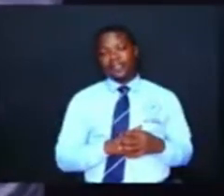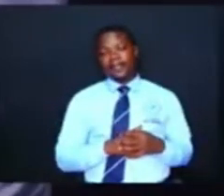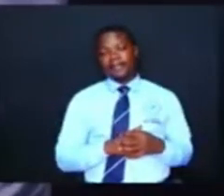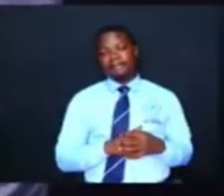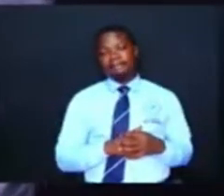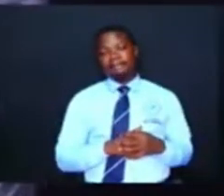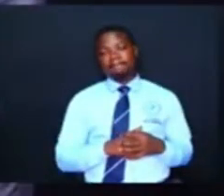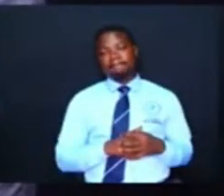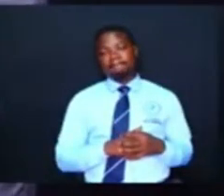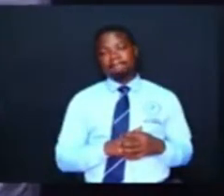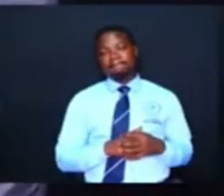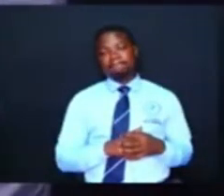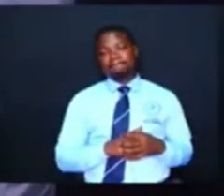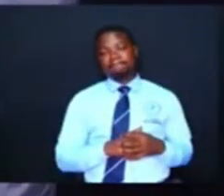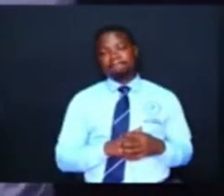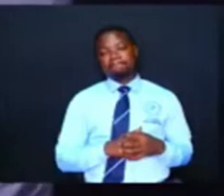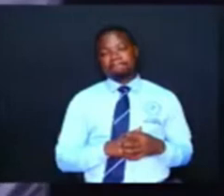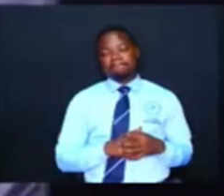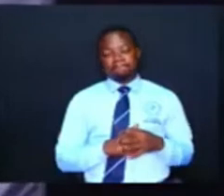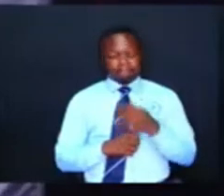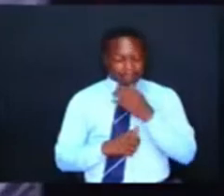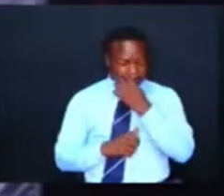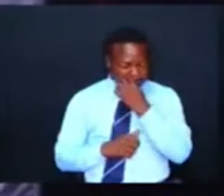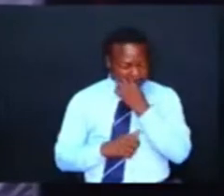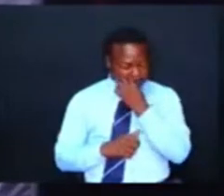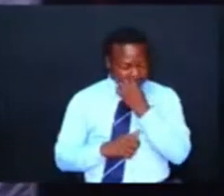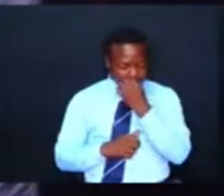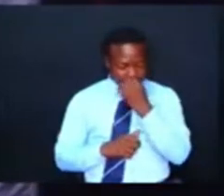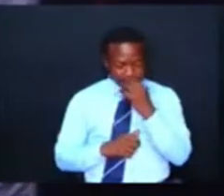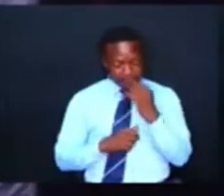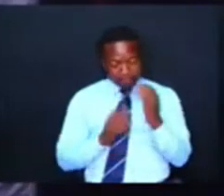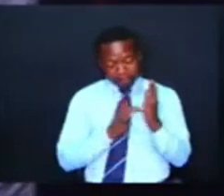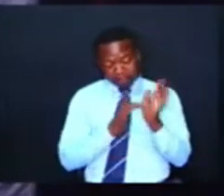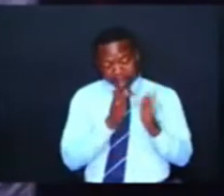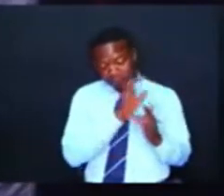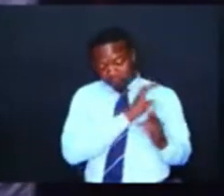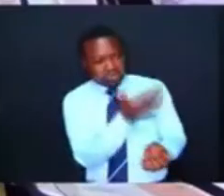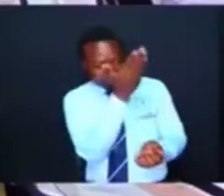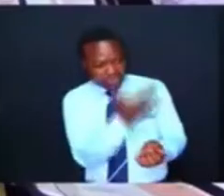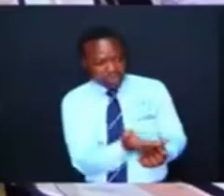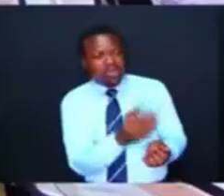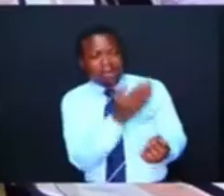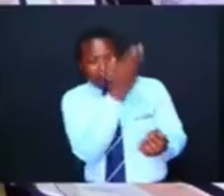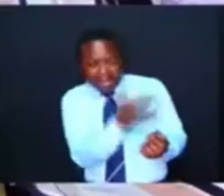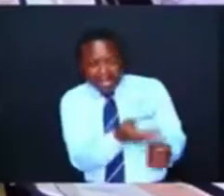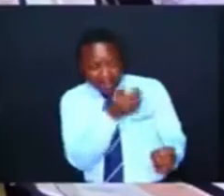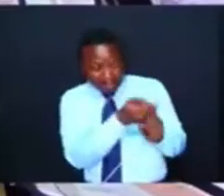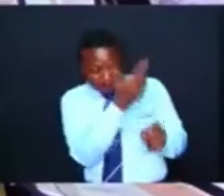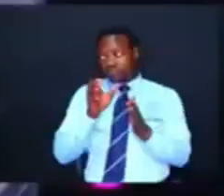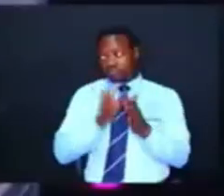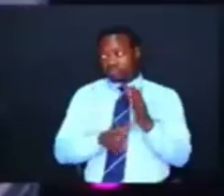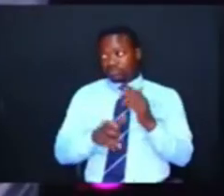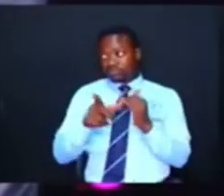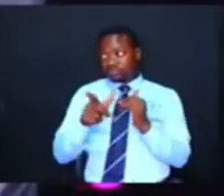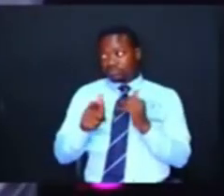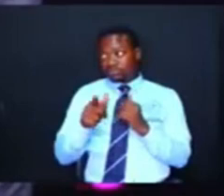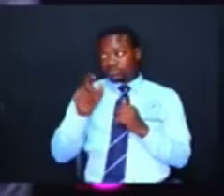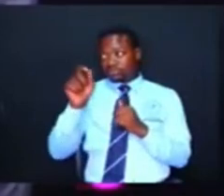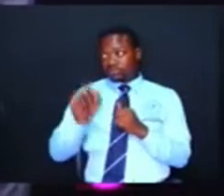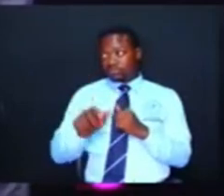you see, Jesus Christ taught his disciples,